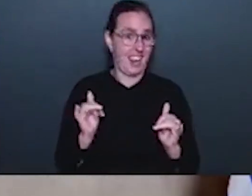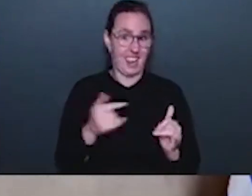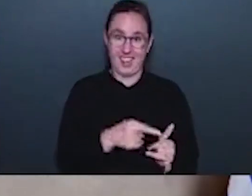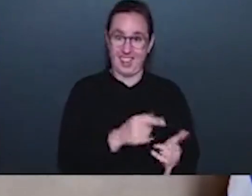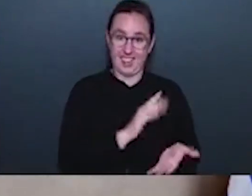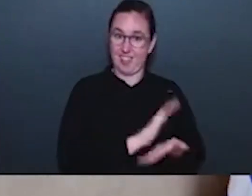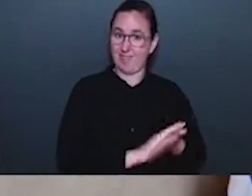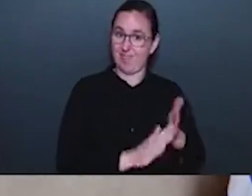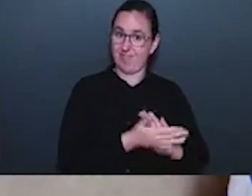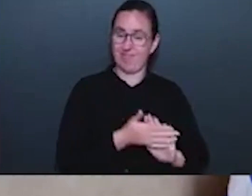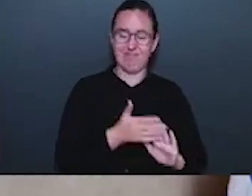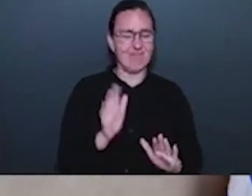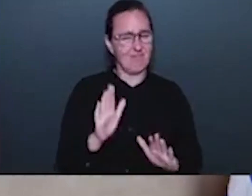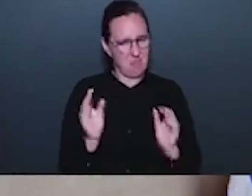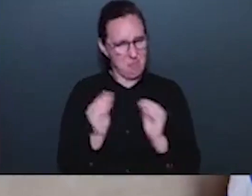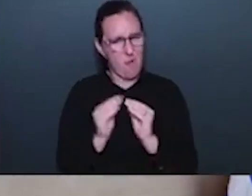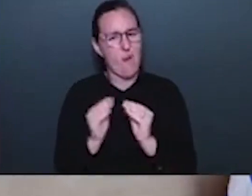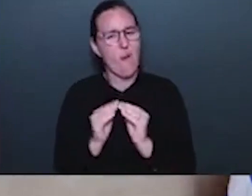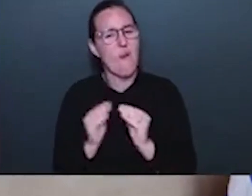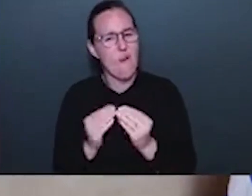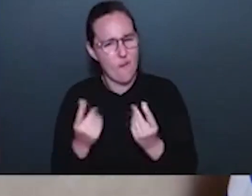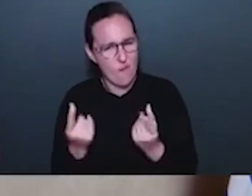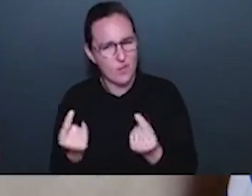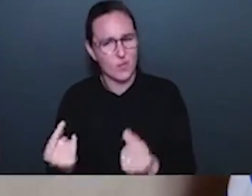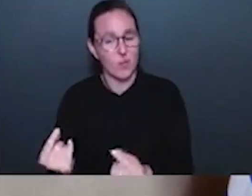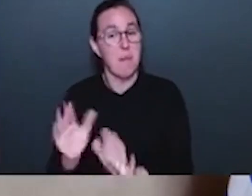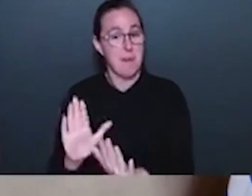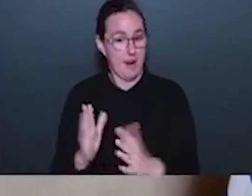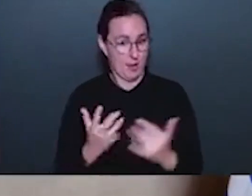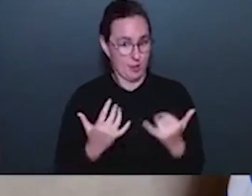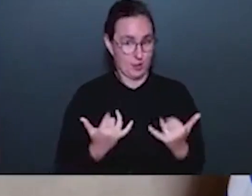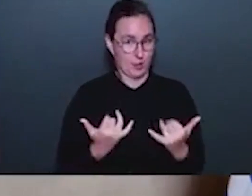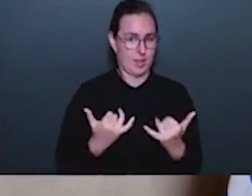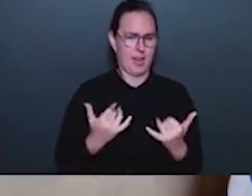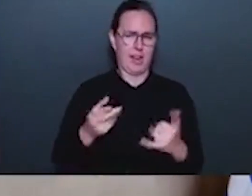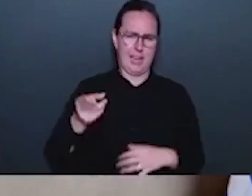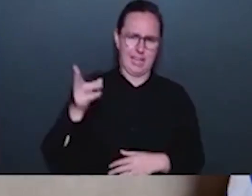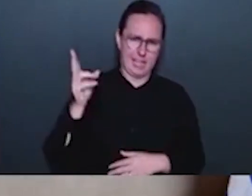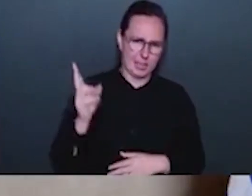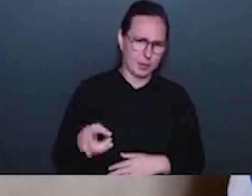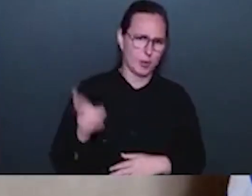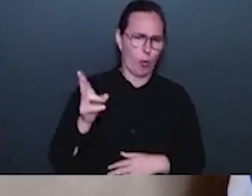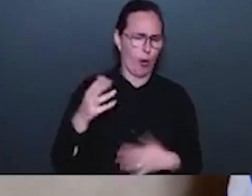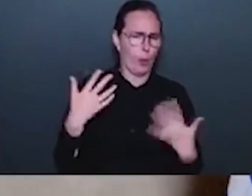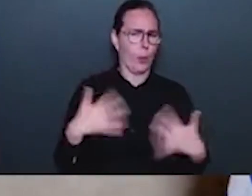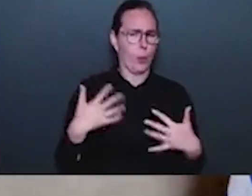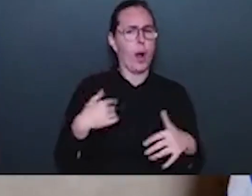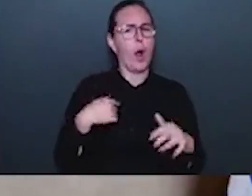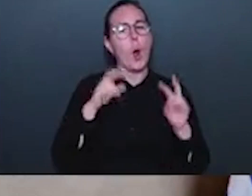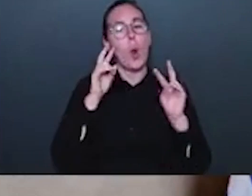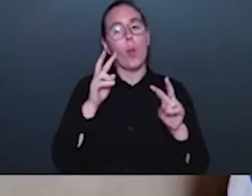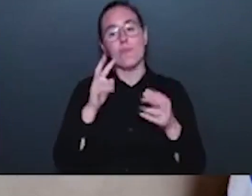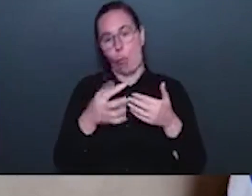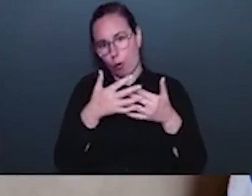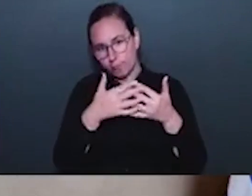all of our partners as we implement this and as we weather the challenges that we're going to